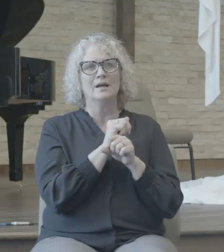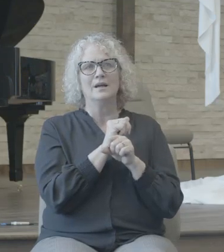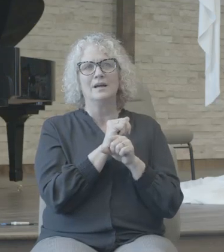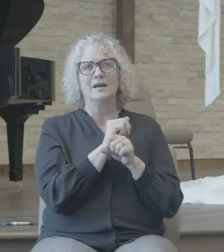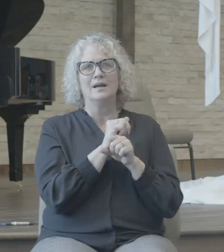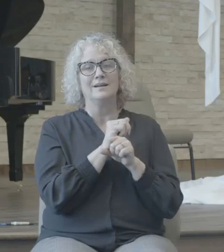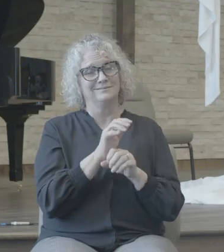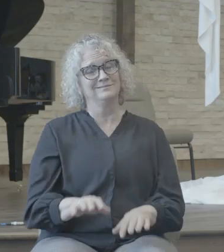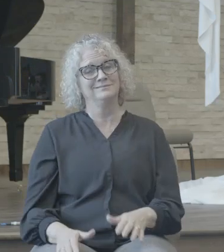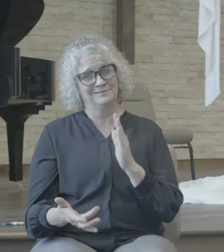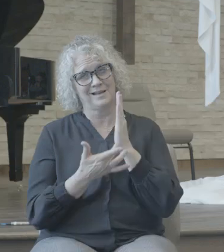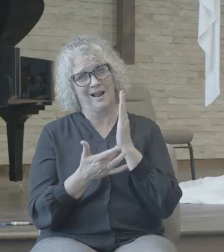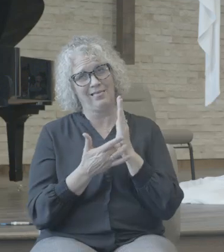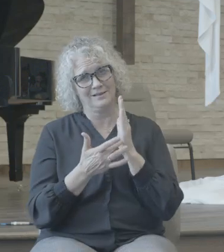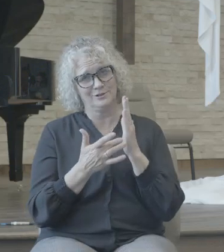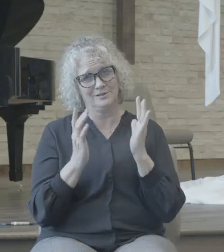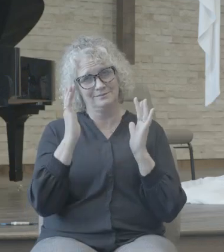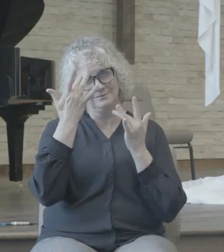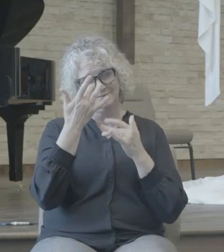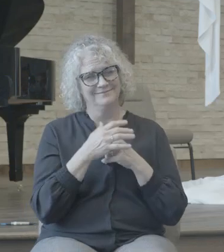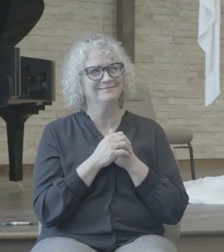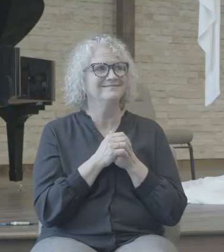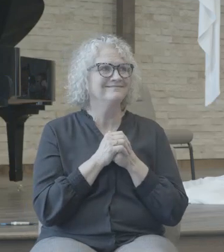Don't you love technology?